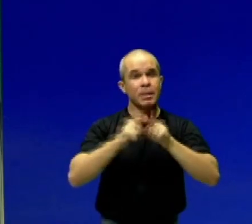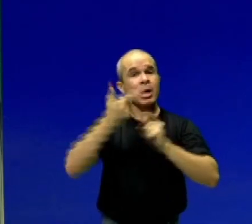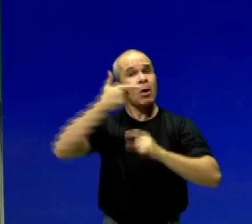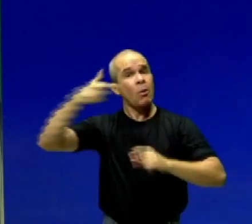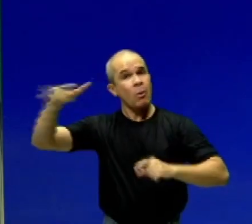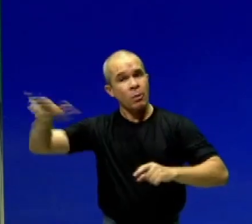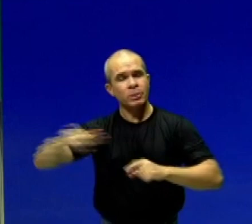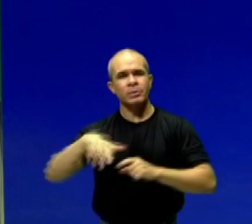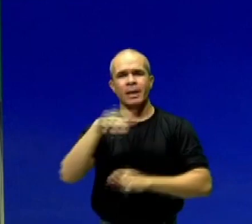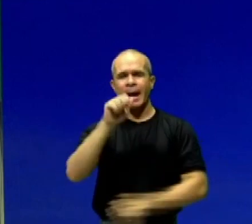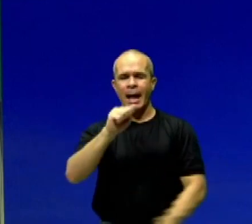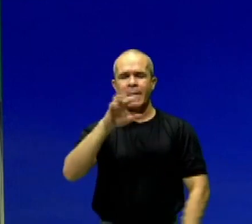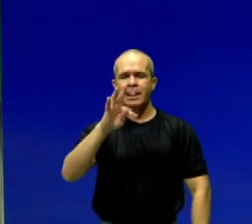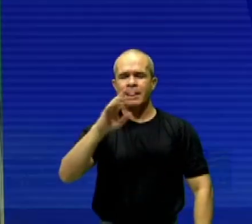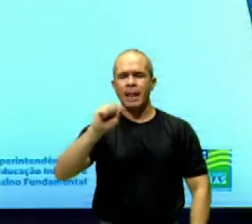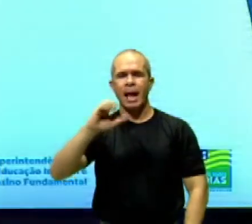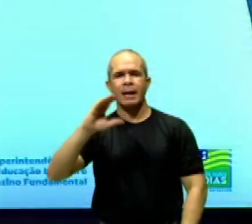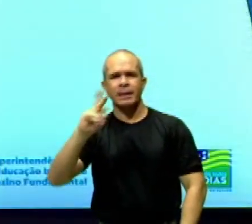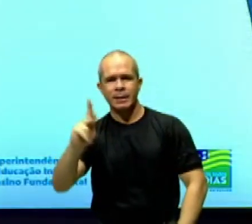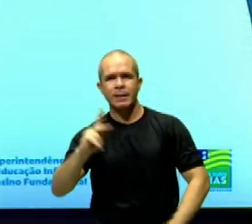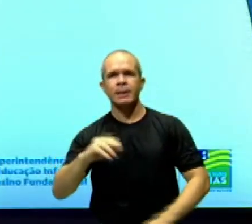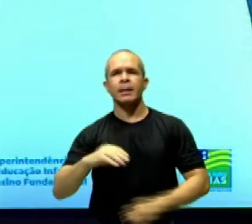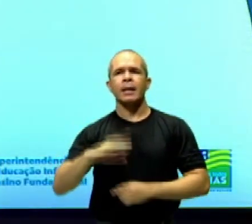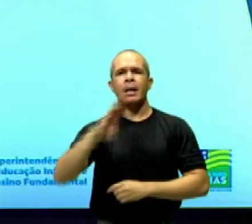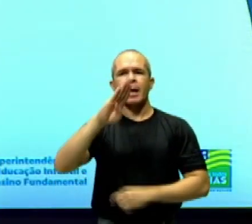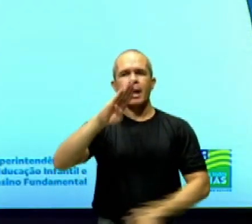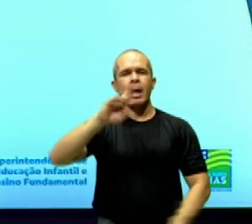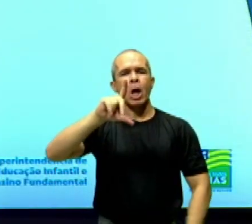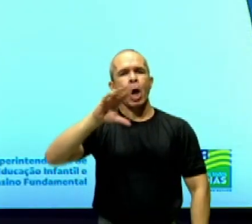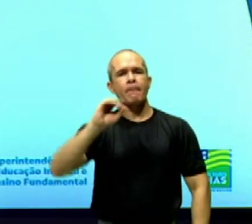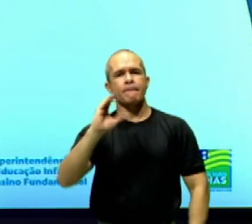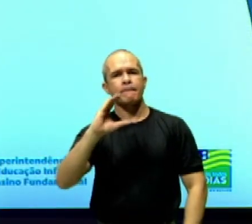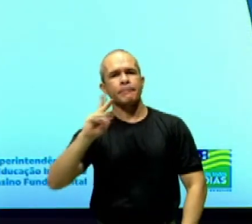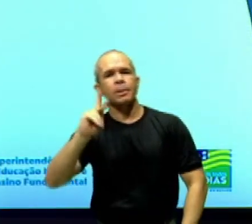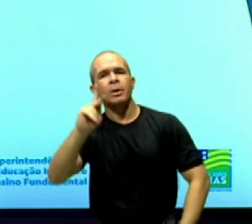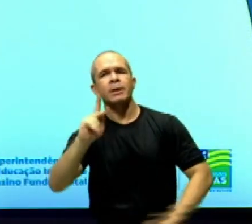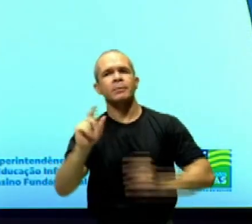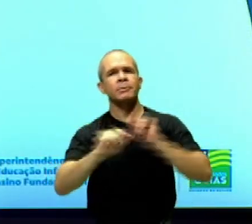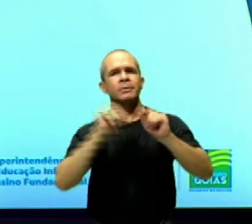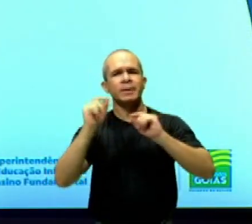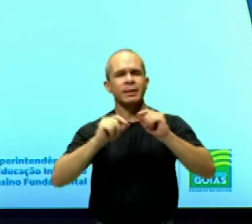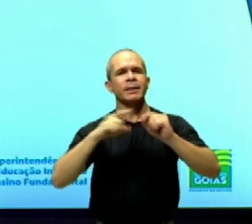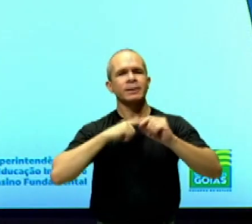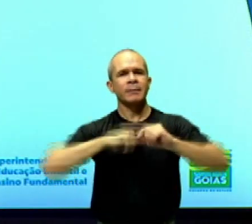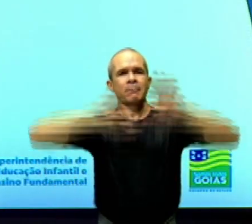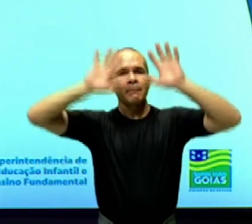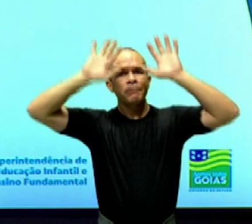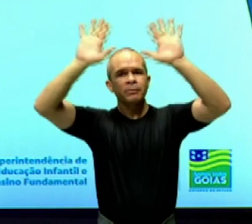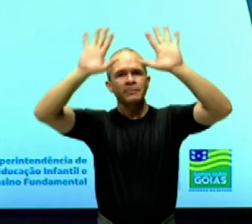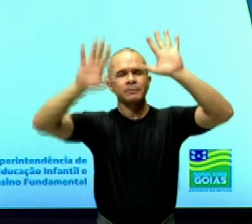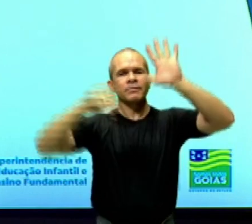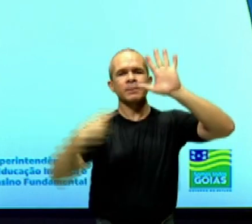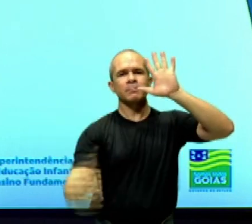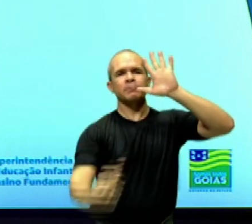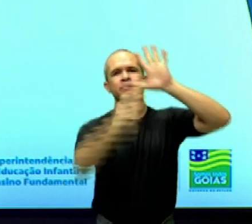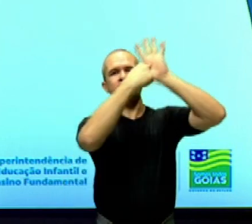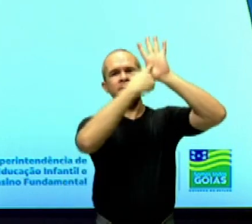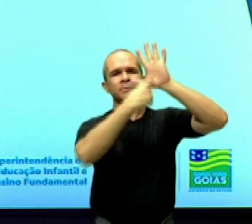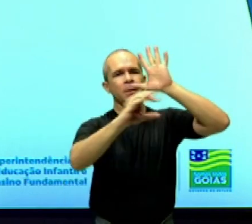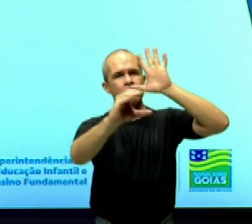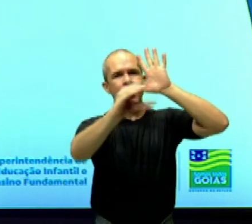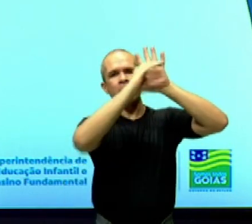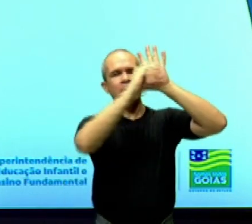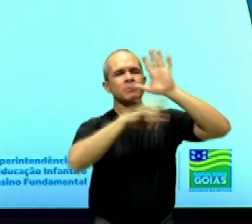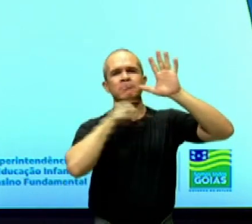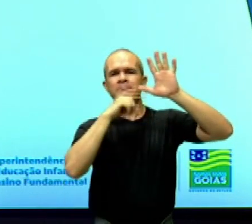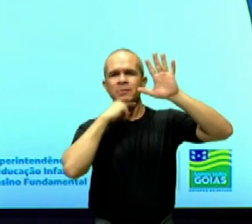Né? Que é o attack block? Olha aqui, eles fizeram o attack e aqui nós temos o quê? O attack block. Por quê? Porque eles